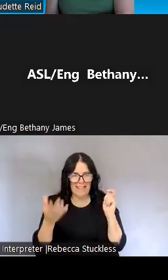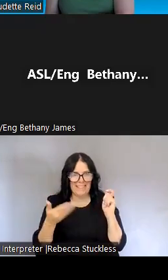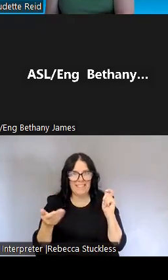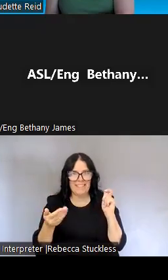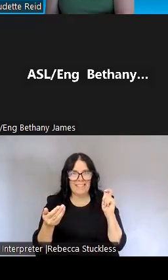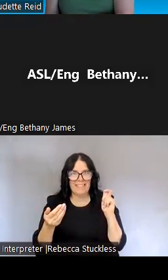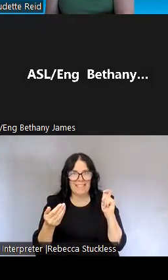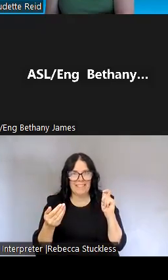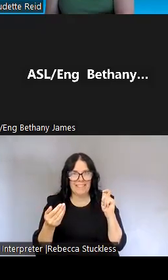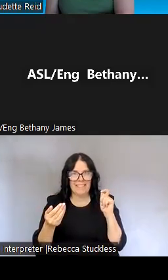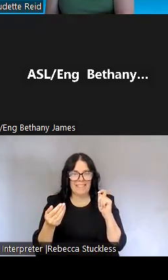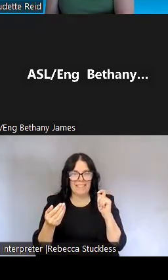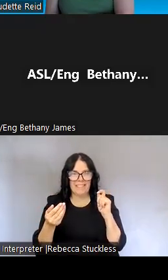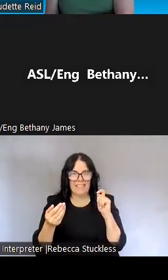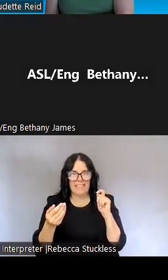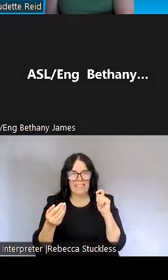And